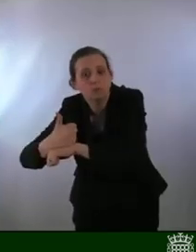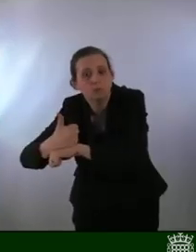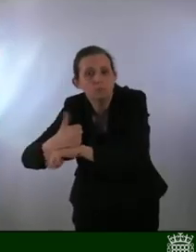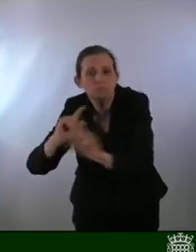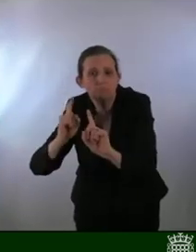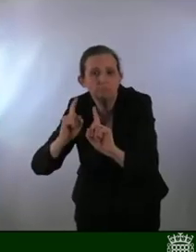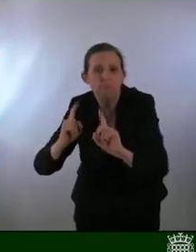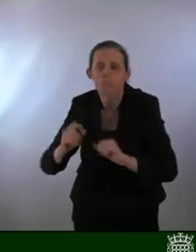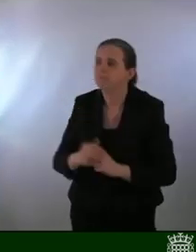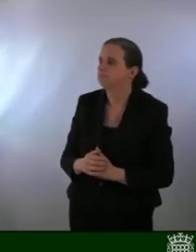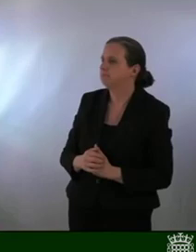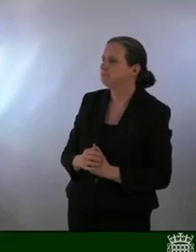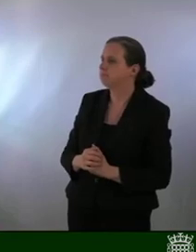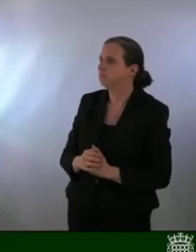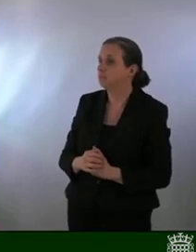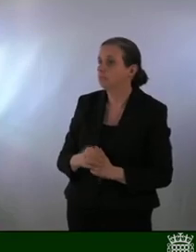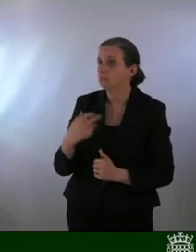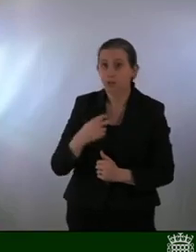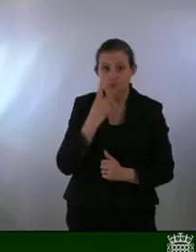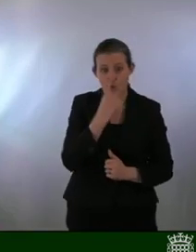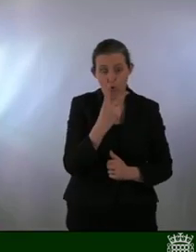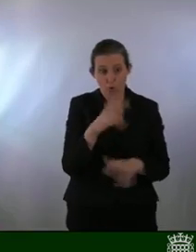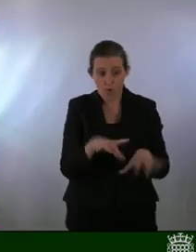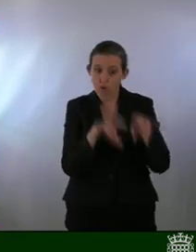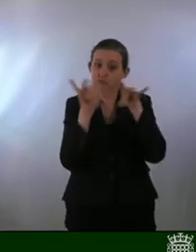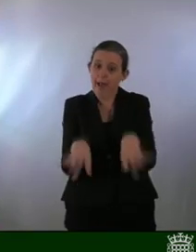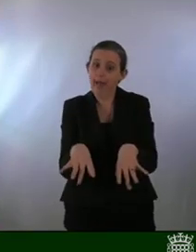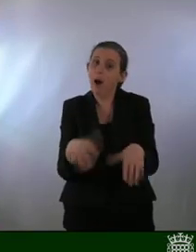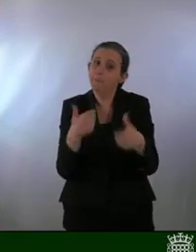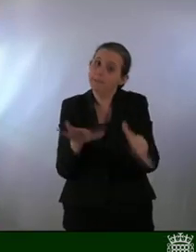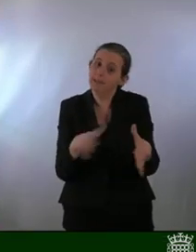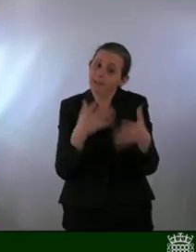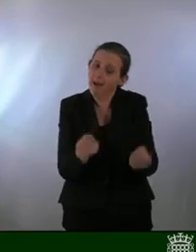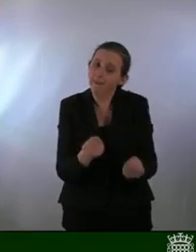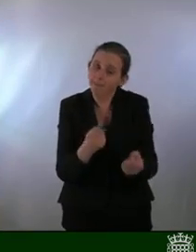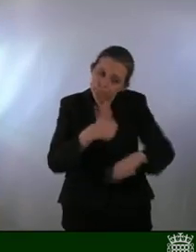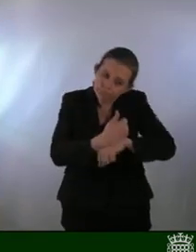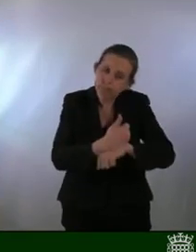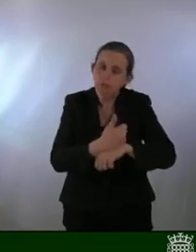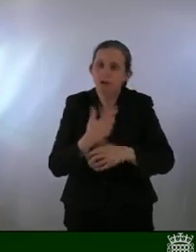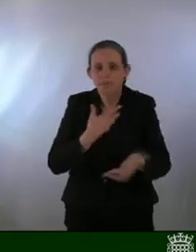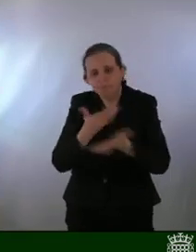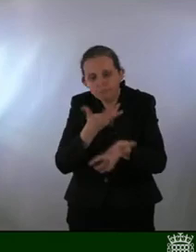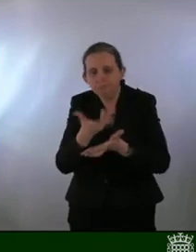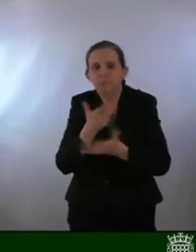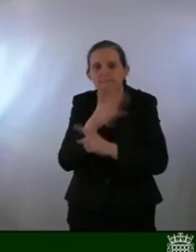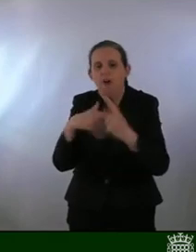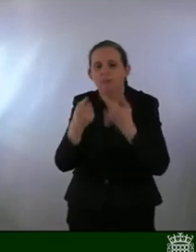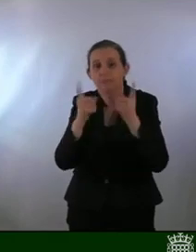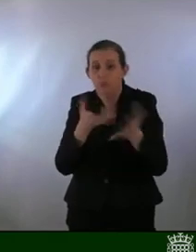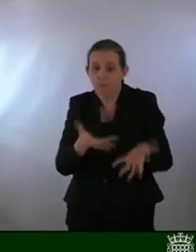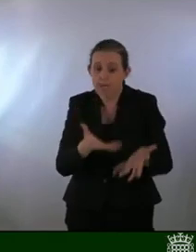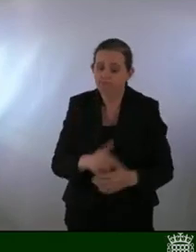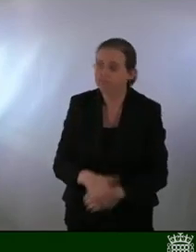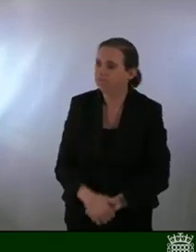I've seen this call, and I've seen how the Australians have done it, and I've discussed it with the Environment Secretary today. David Green. Thank you, Mr.